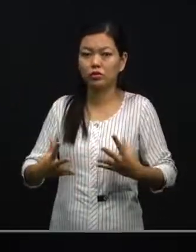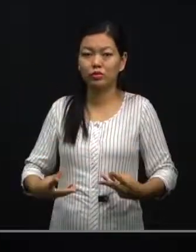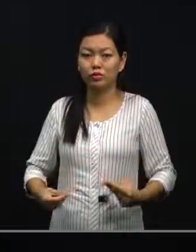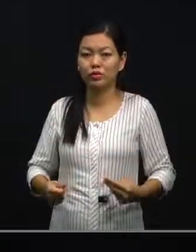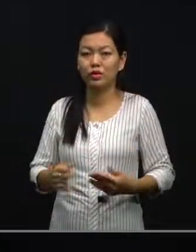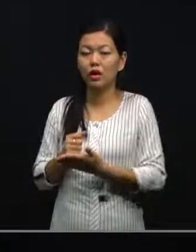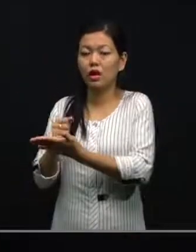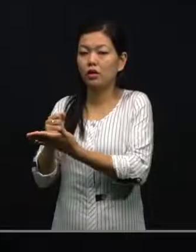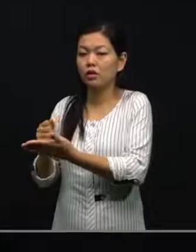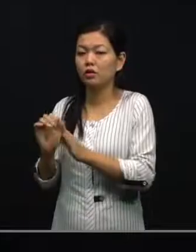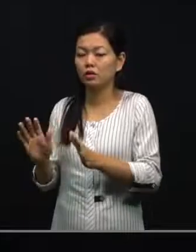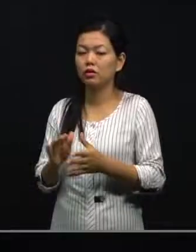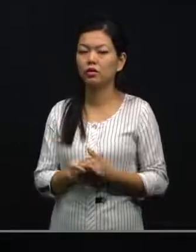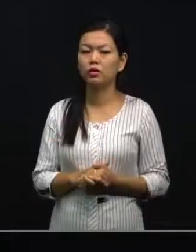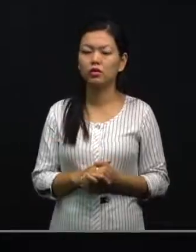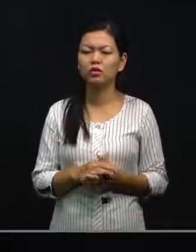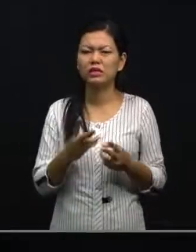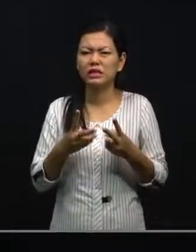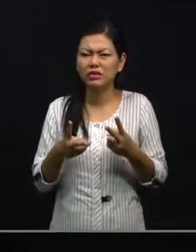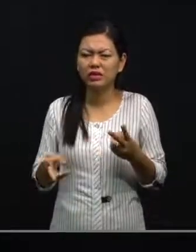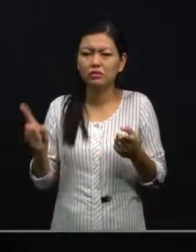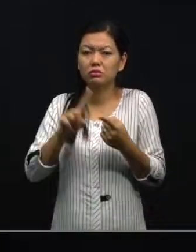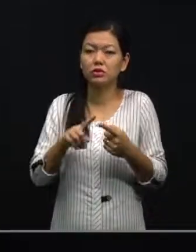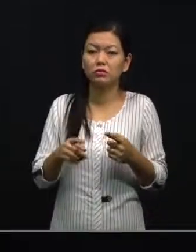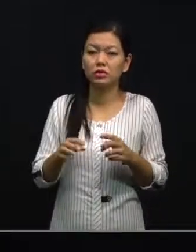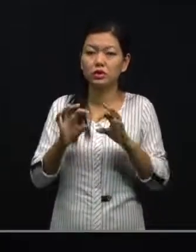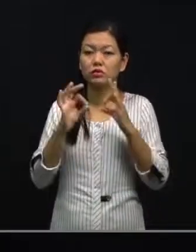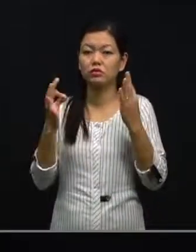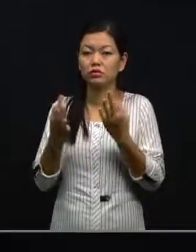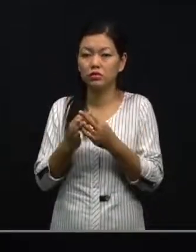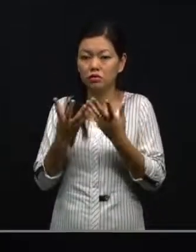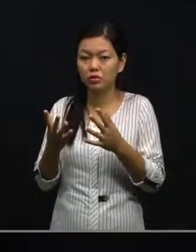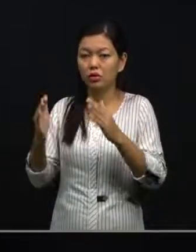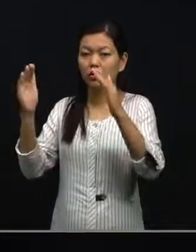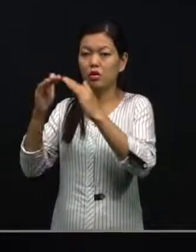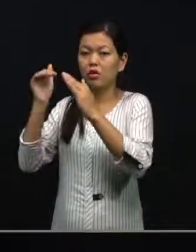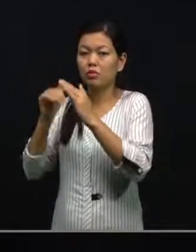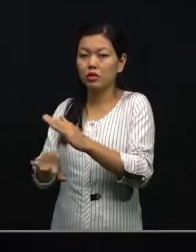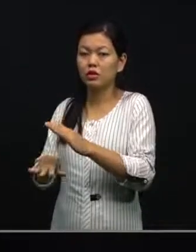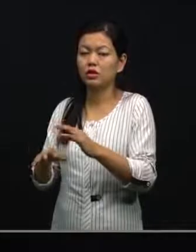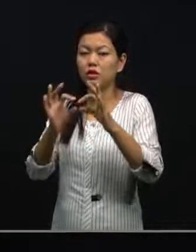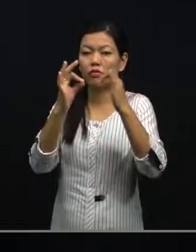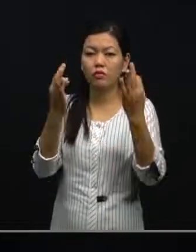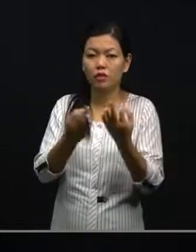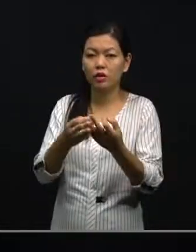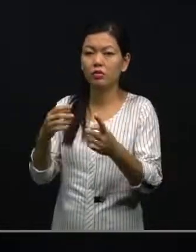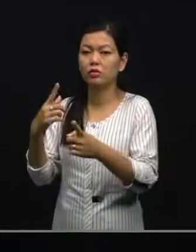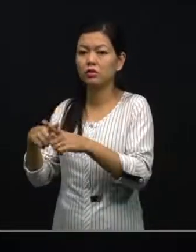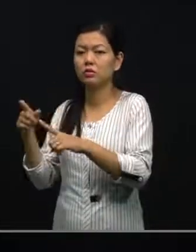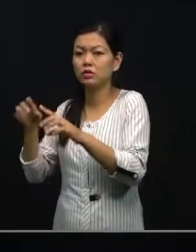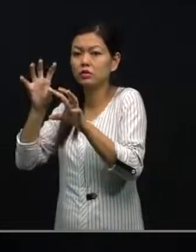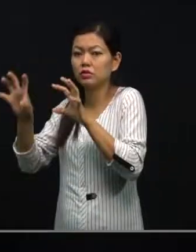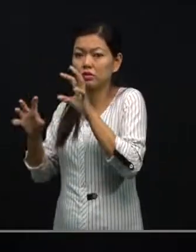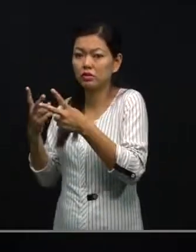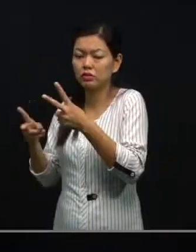present age. She leads a very active and social life. How can we say that? She participates in the family conversation, talking about current